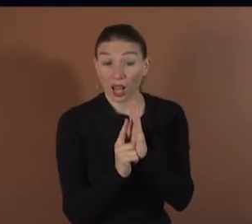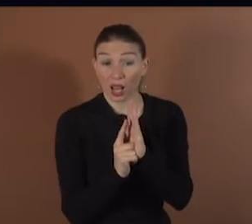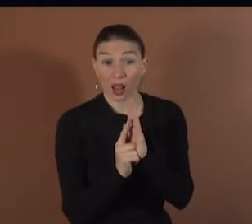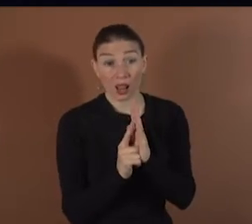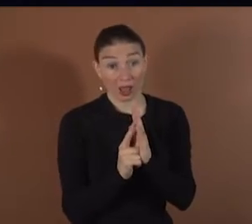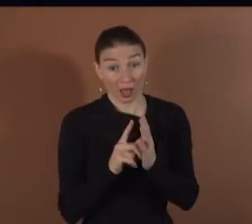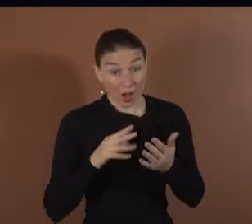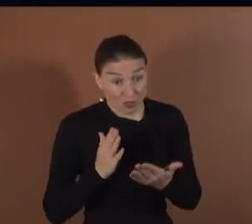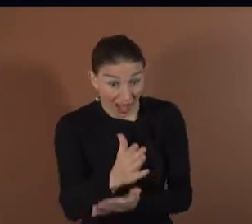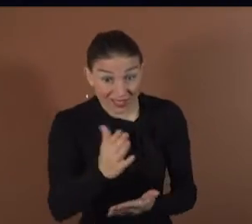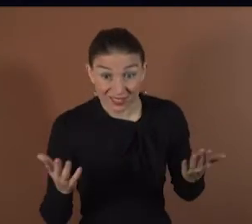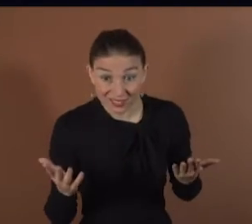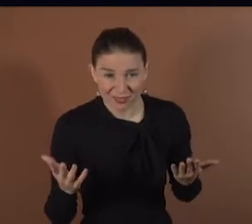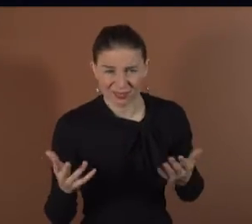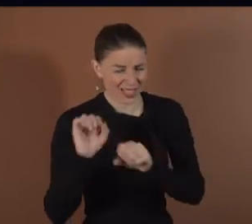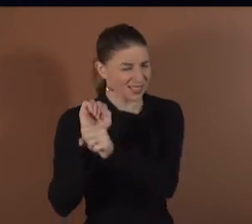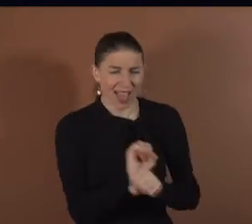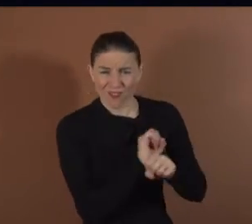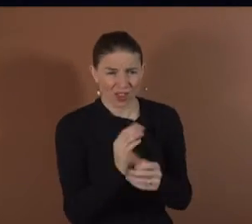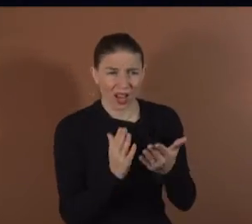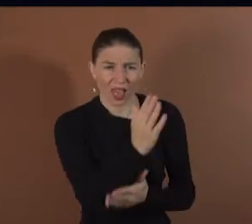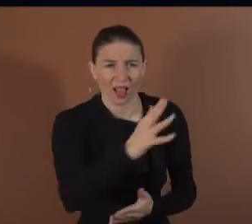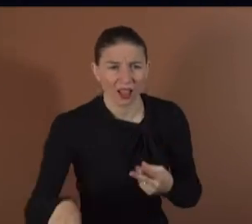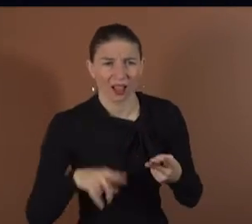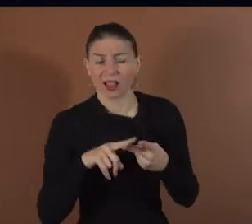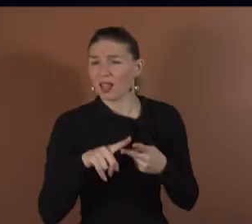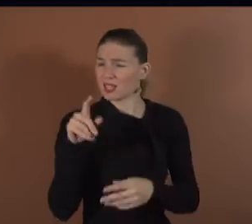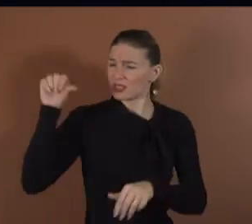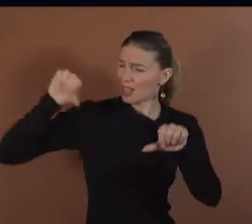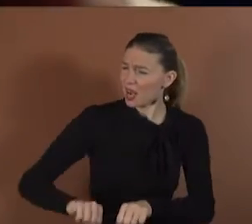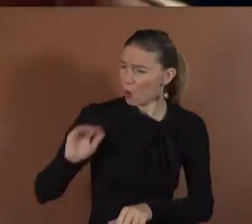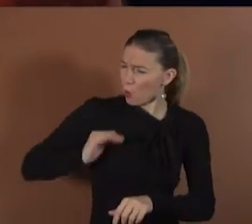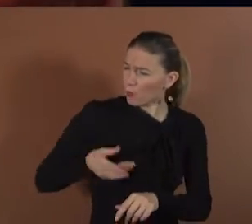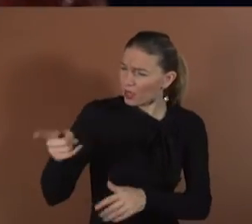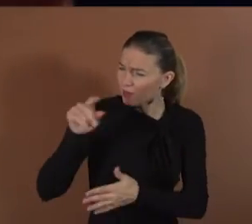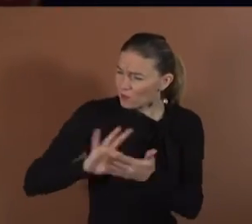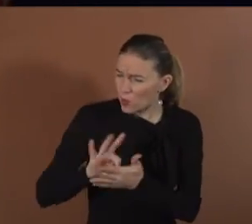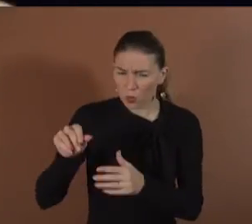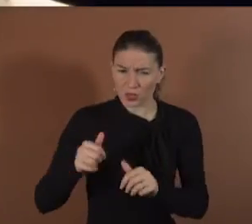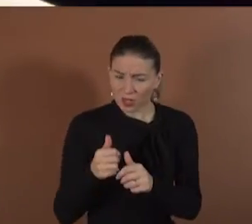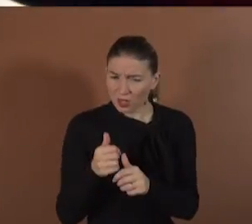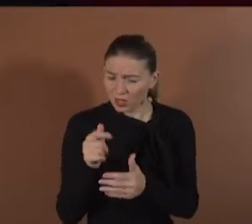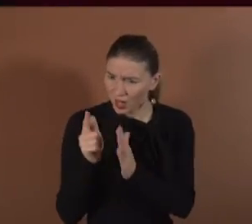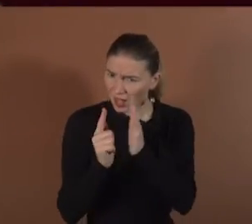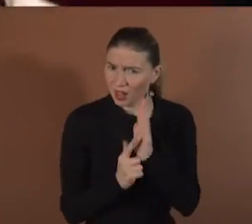legal. Slavery was legal. Denying women the right to vote was legal. And many other things were